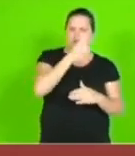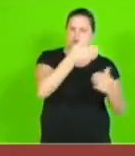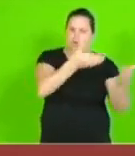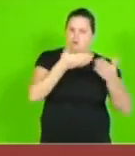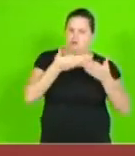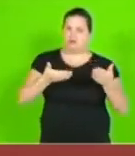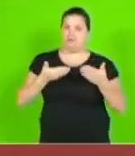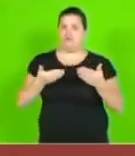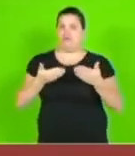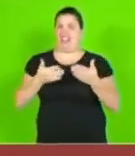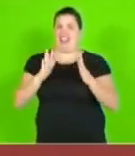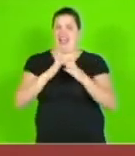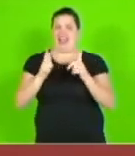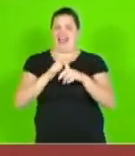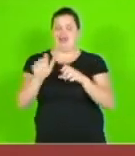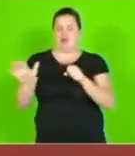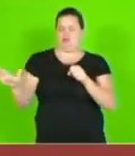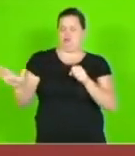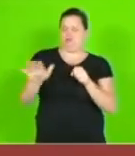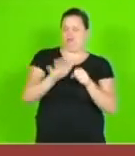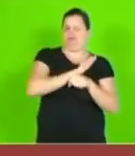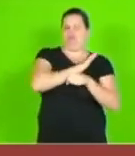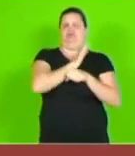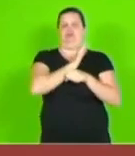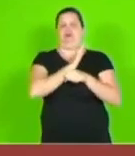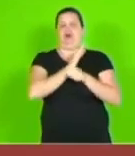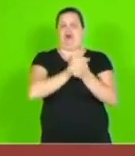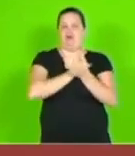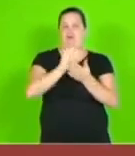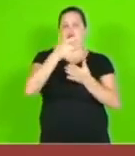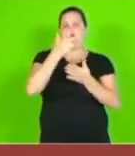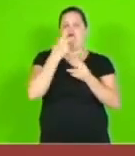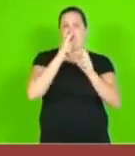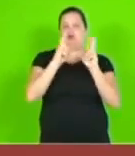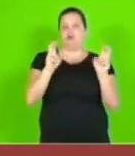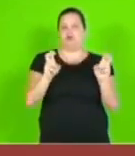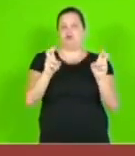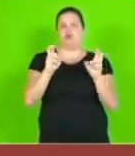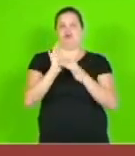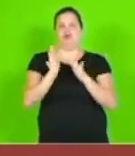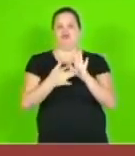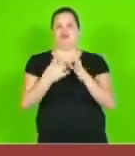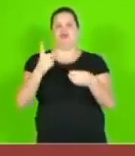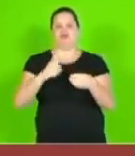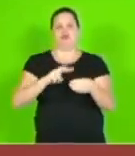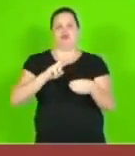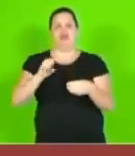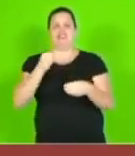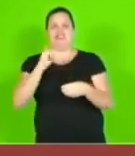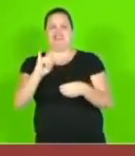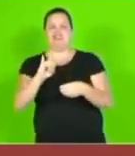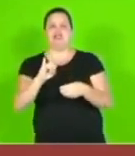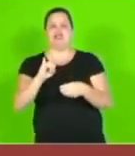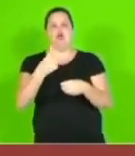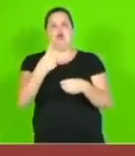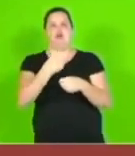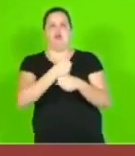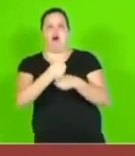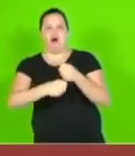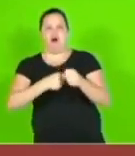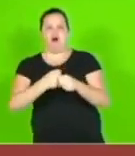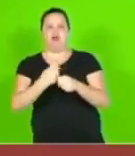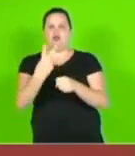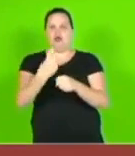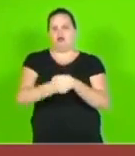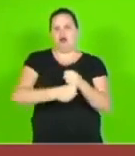So they invited all these people, and so the church was packed. And they started talking about the return of God,